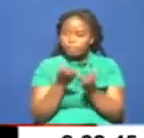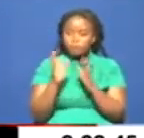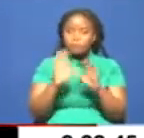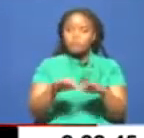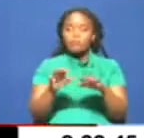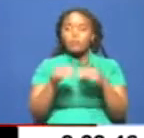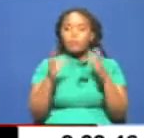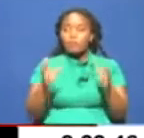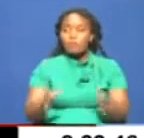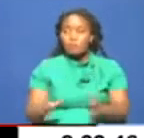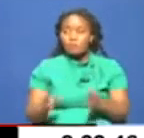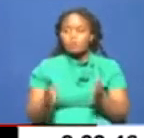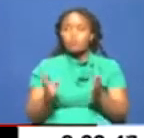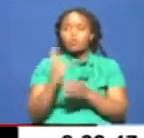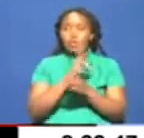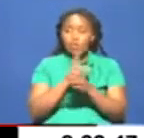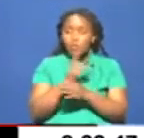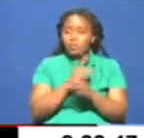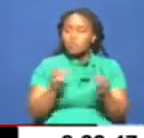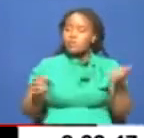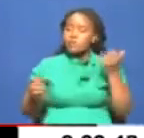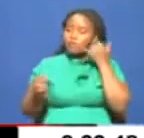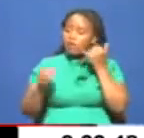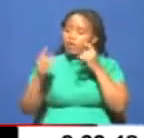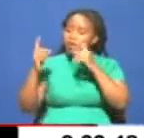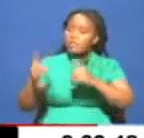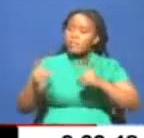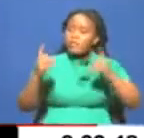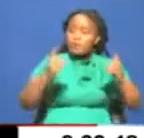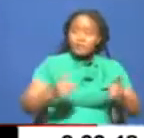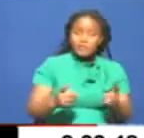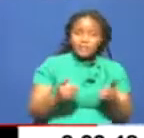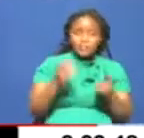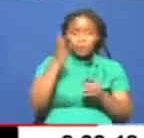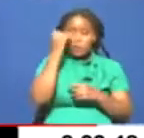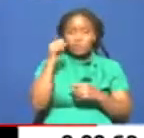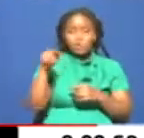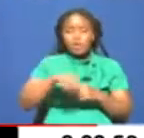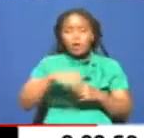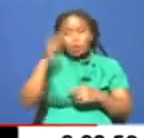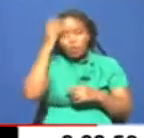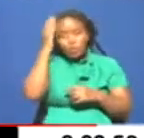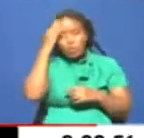through using satellite and cell phone imagery so that we can scale climate smart insurance.